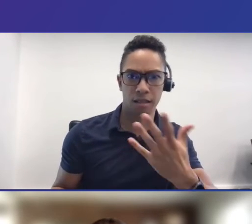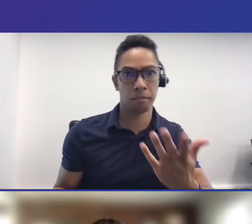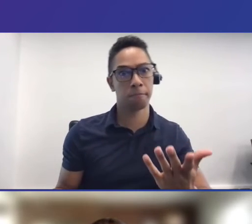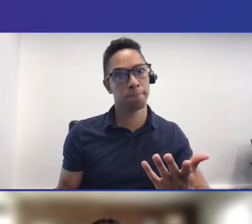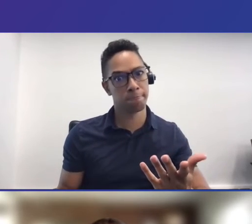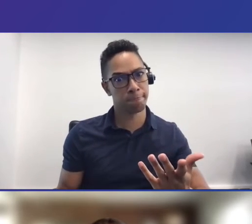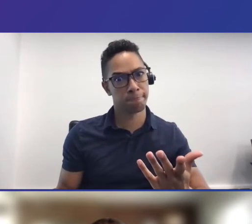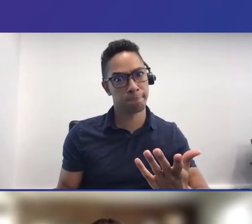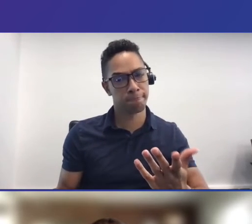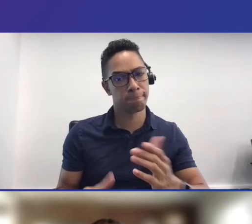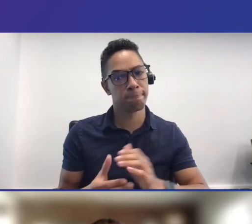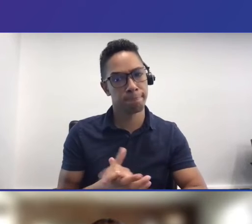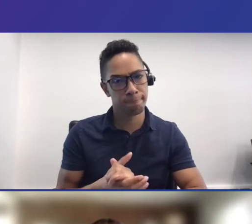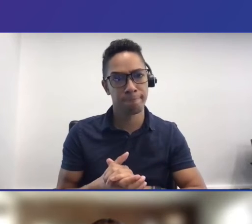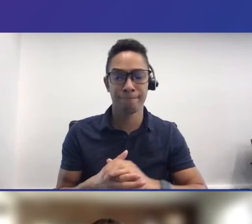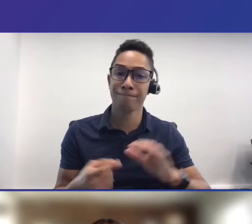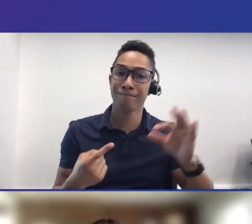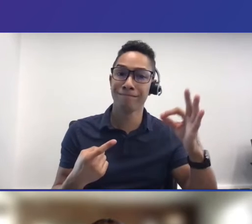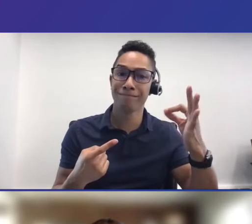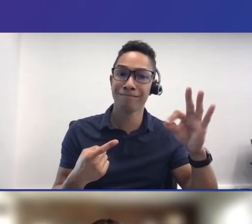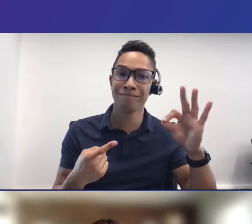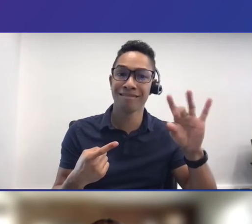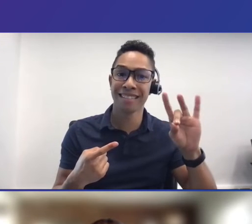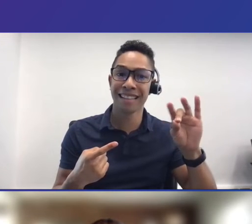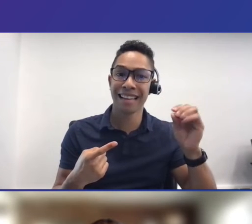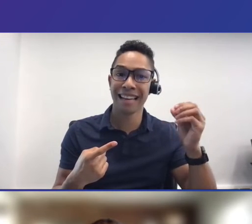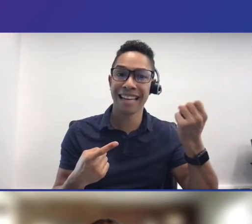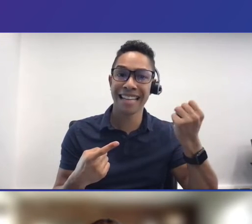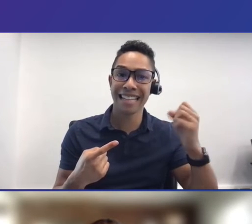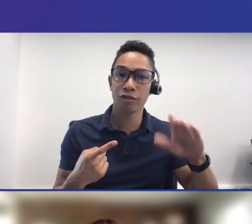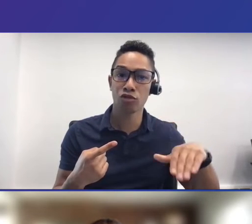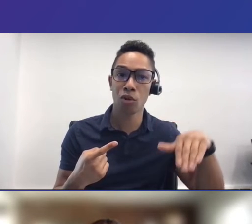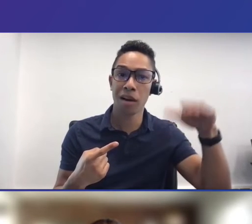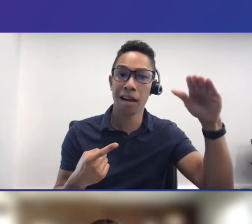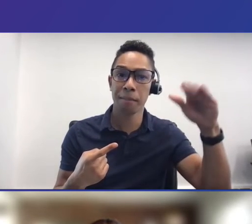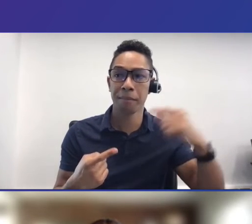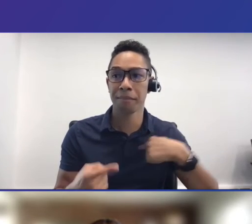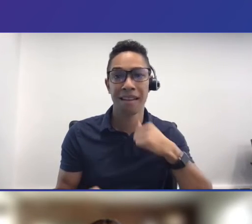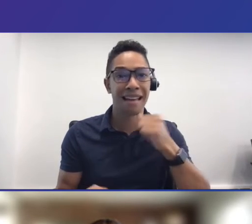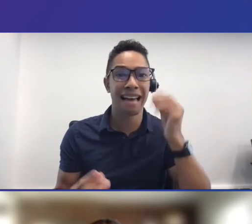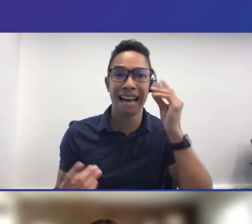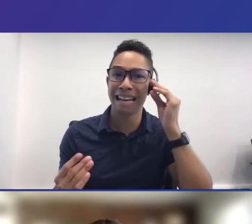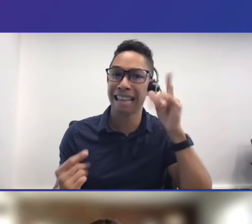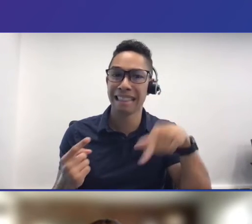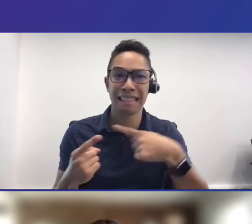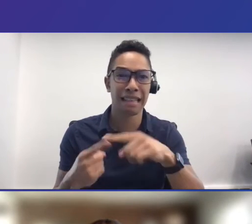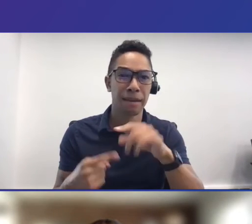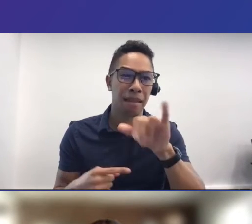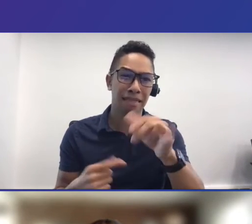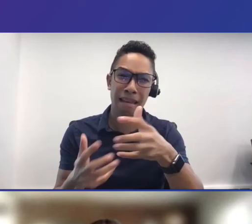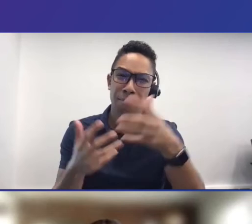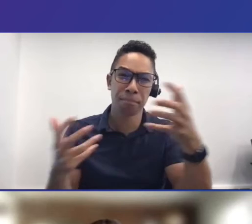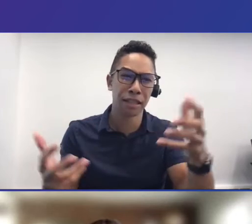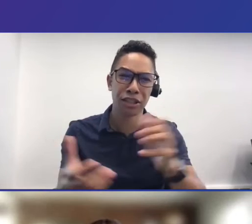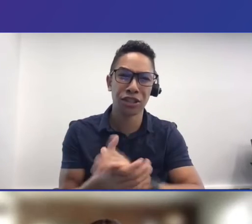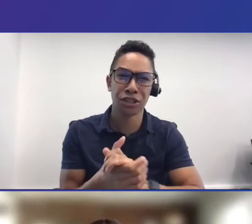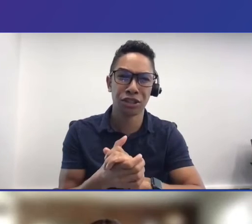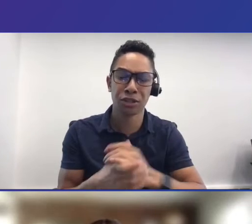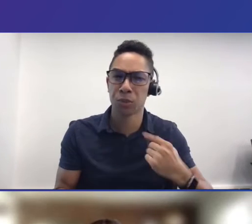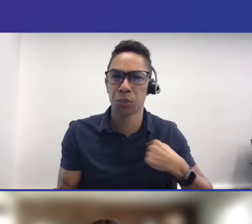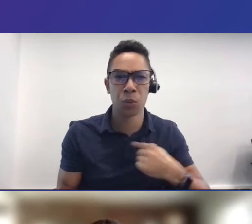in the 80s, coming up in the 80s, I didn't think about that much, because we were all part of the